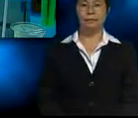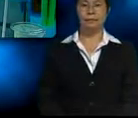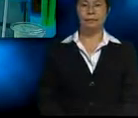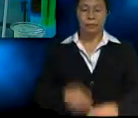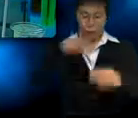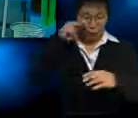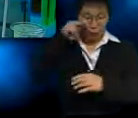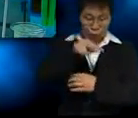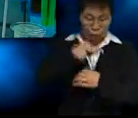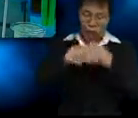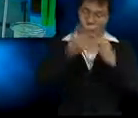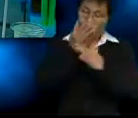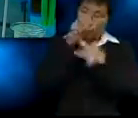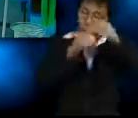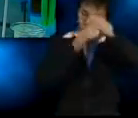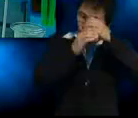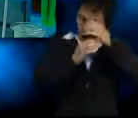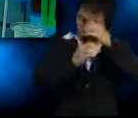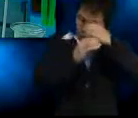And observe through the microscope.